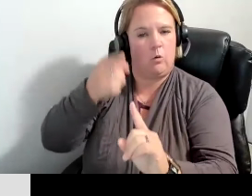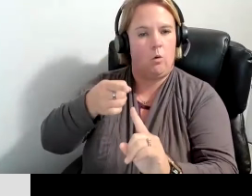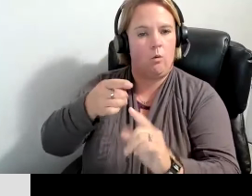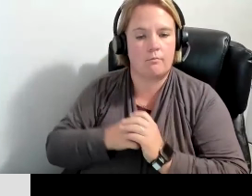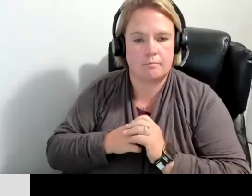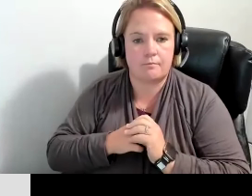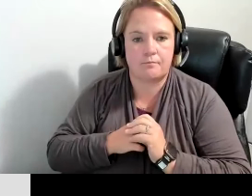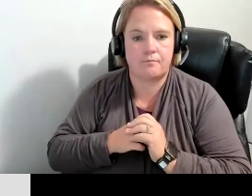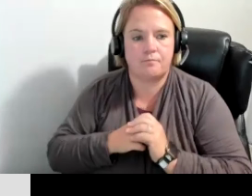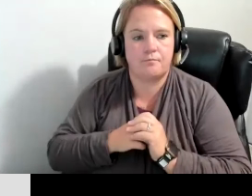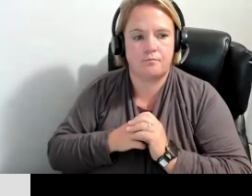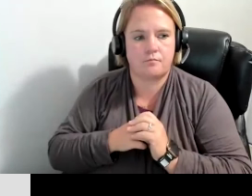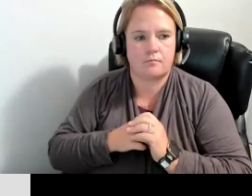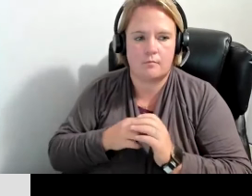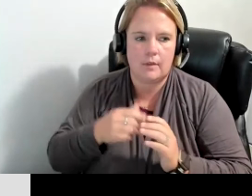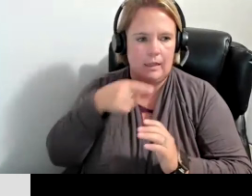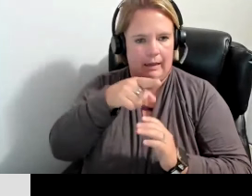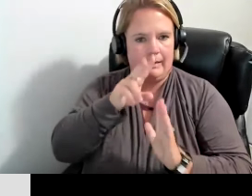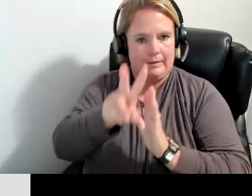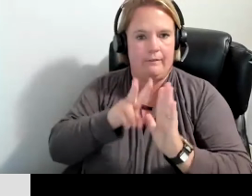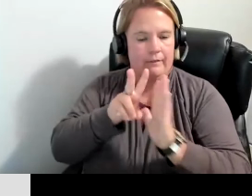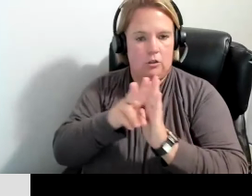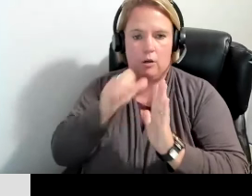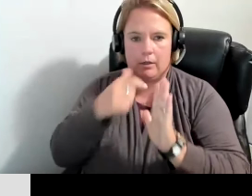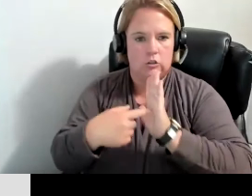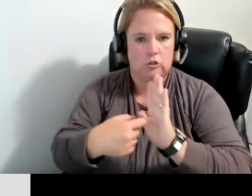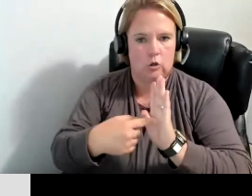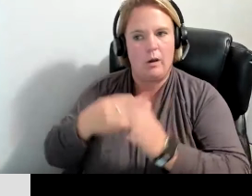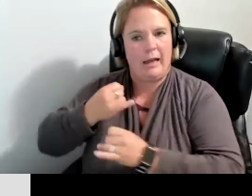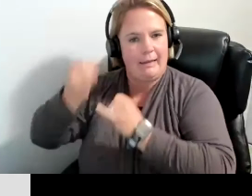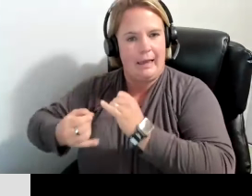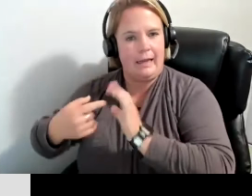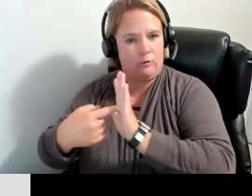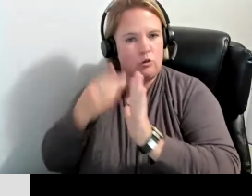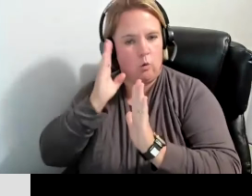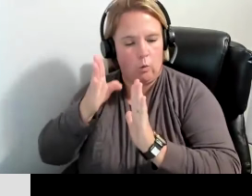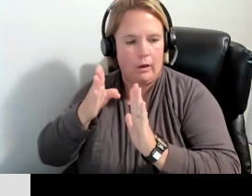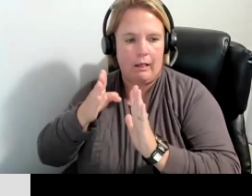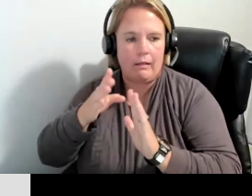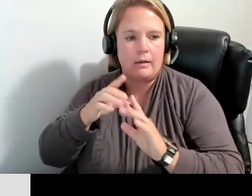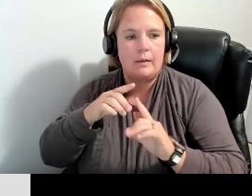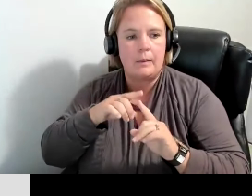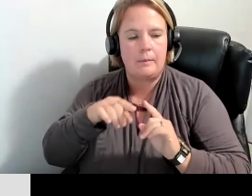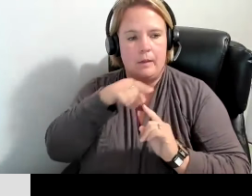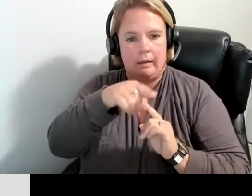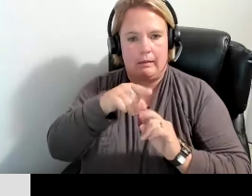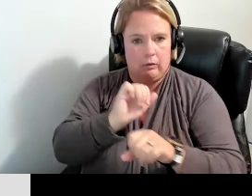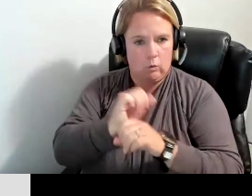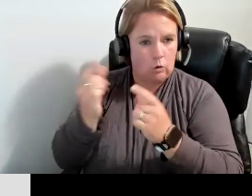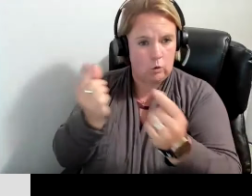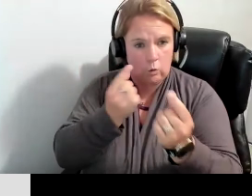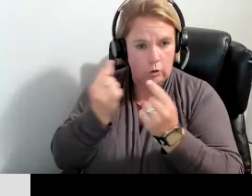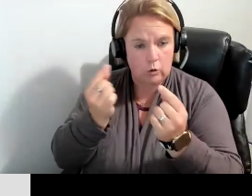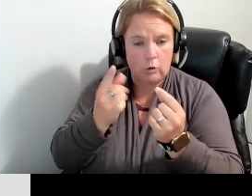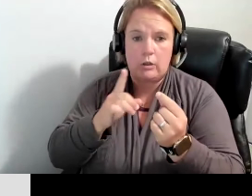now. So I won't show the video right now just because I want to make sure if we have time at the end, I'll show it. But the work that we do is